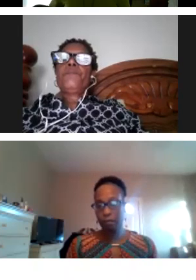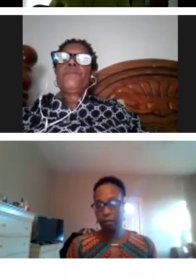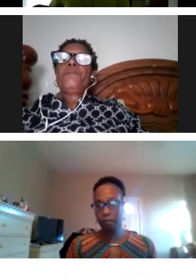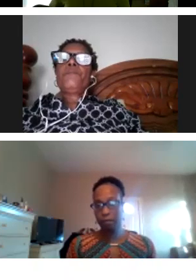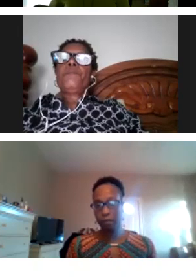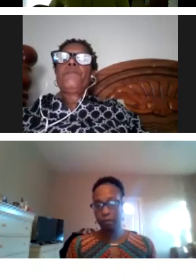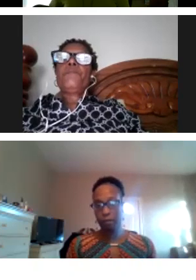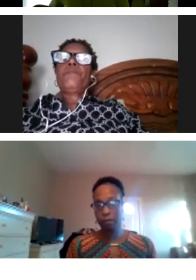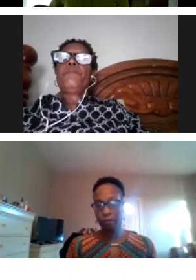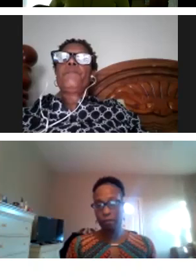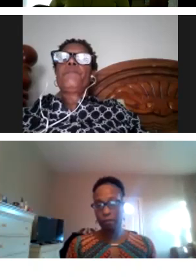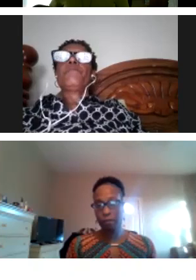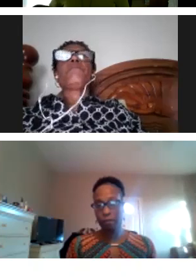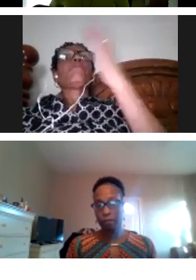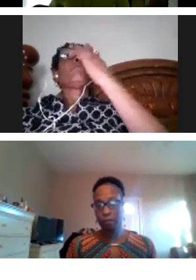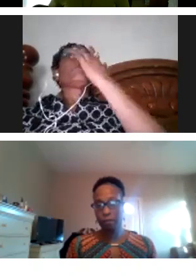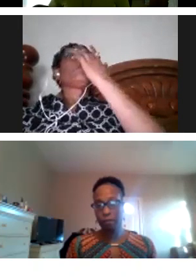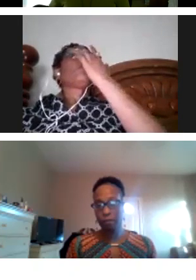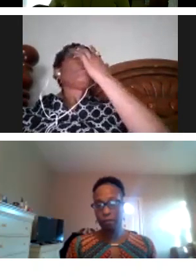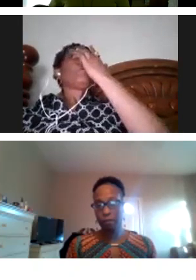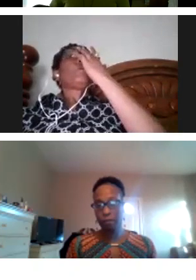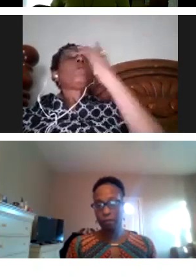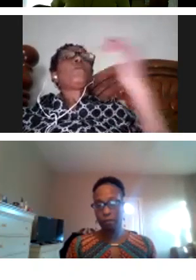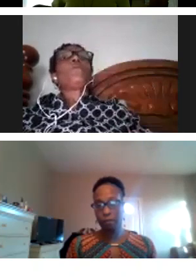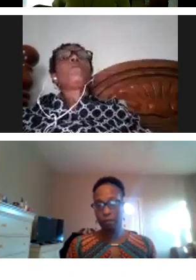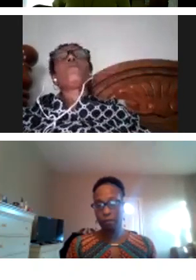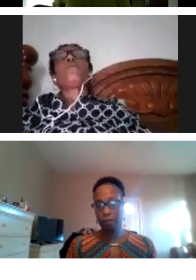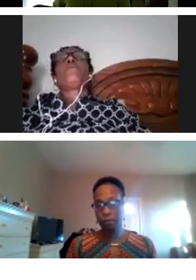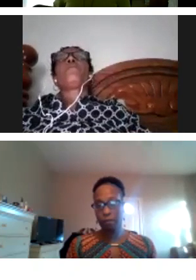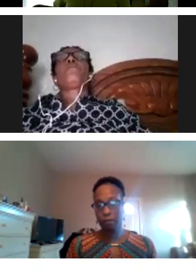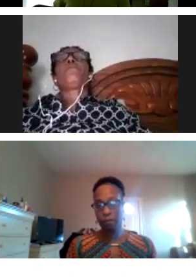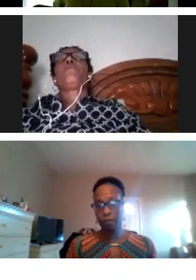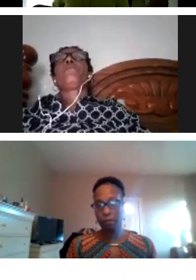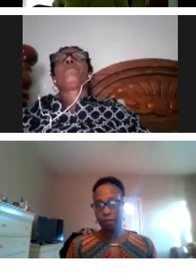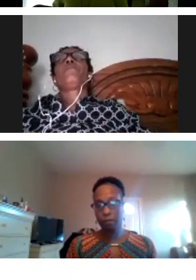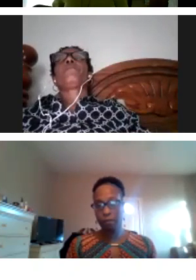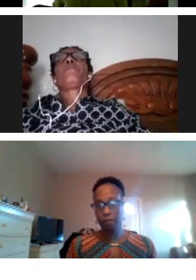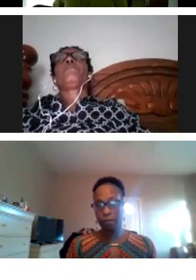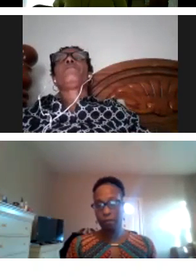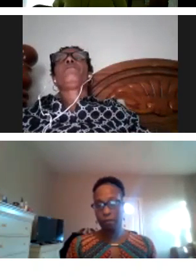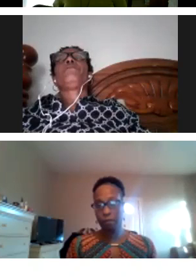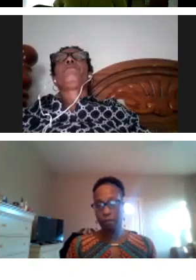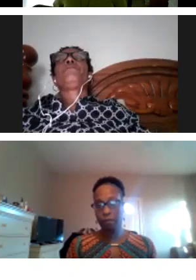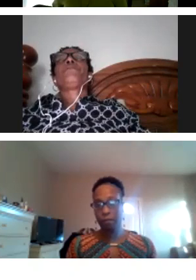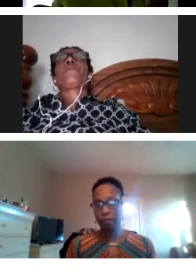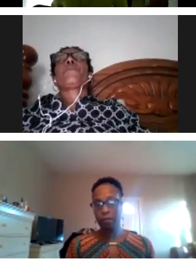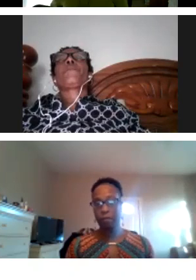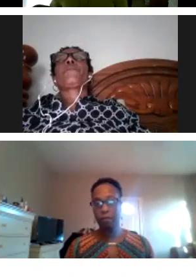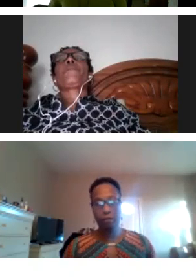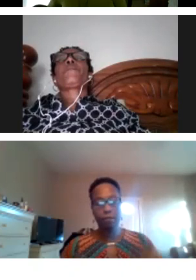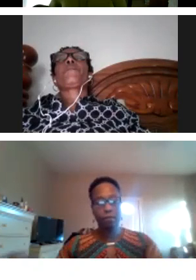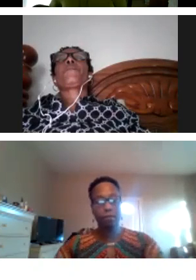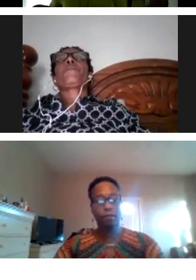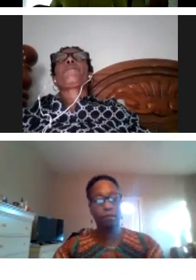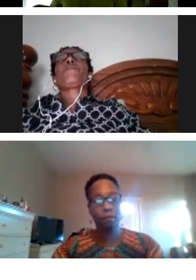who, after World War I, decided that they wanted to ensure that teachers were able to have access to healthcare.